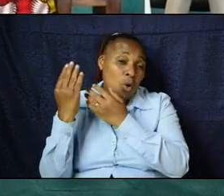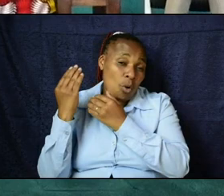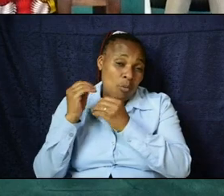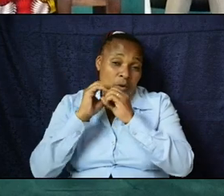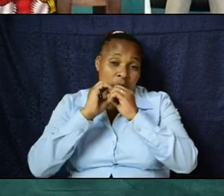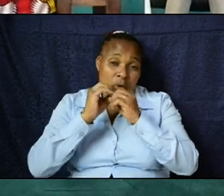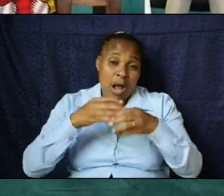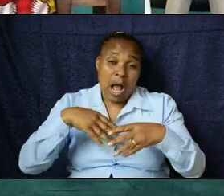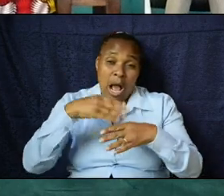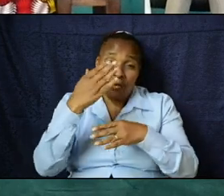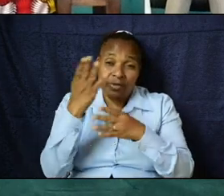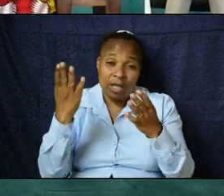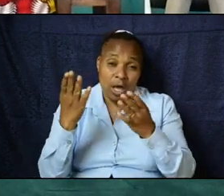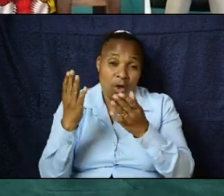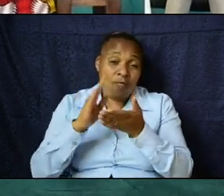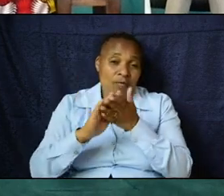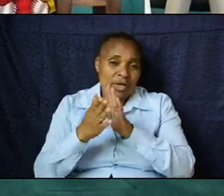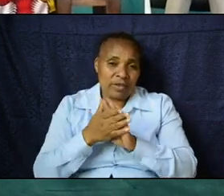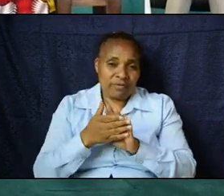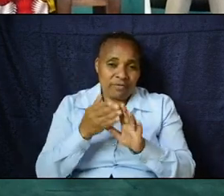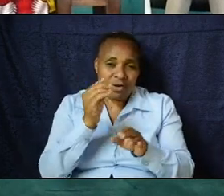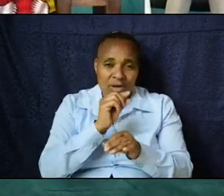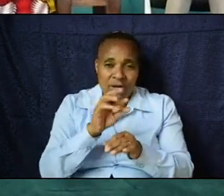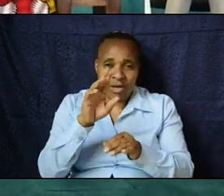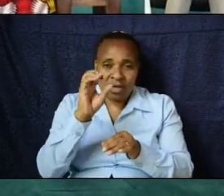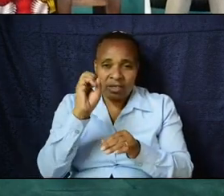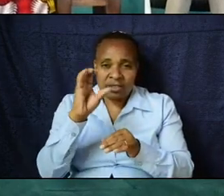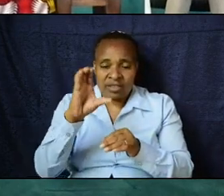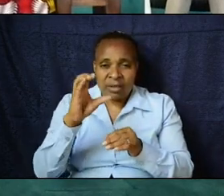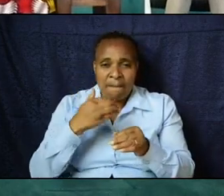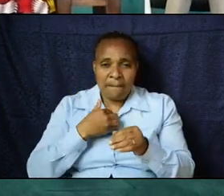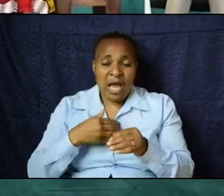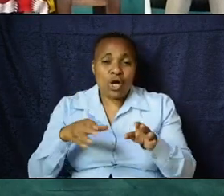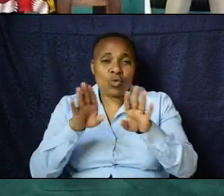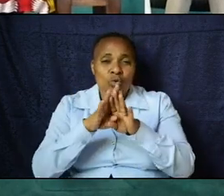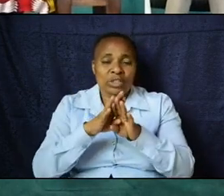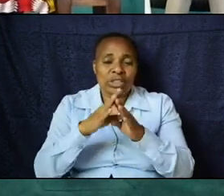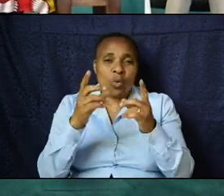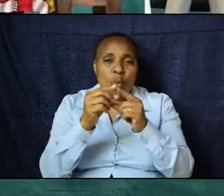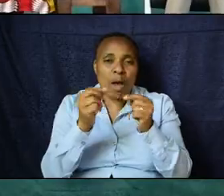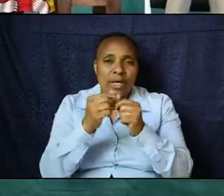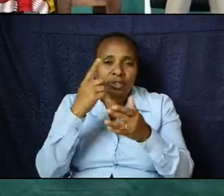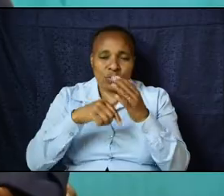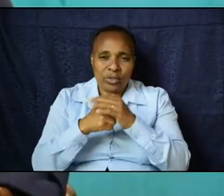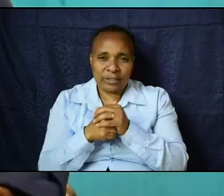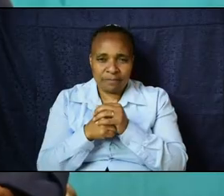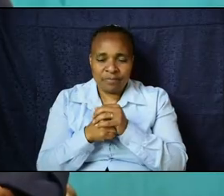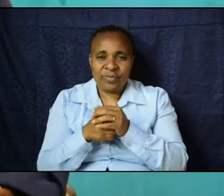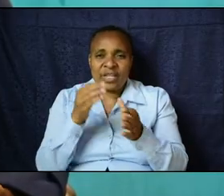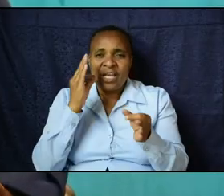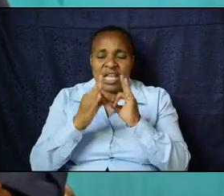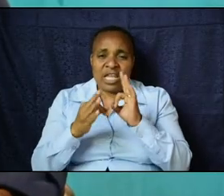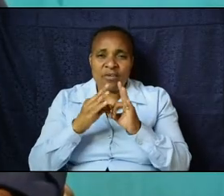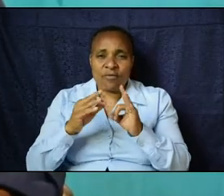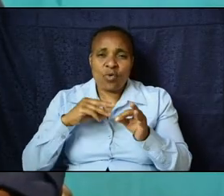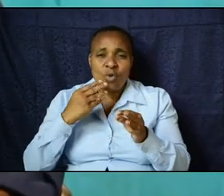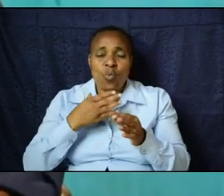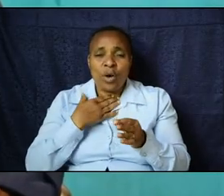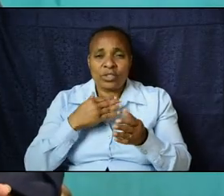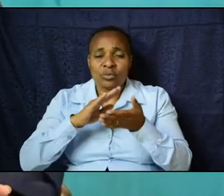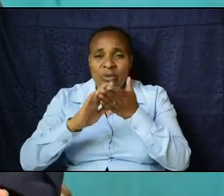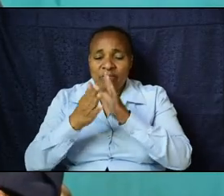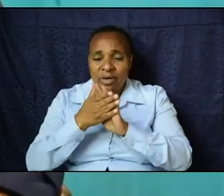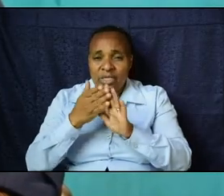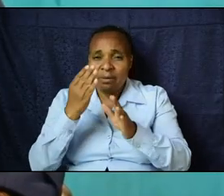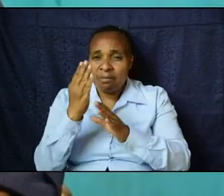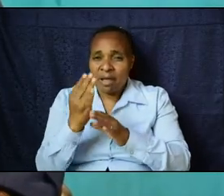there. Amen. Thank you, Chief McGawk. Grace? Well, my parting shot is that if we want to be forgiven by